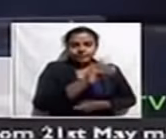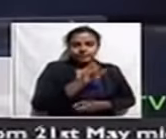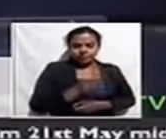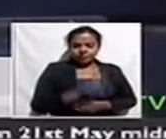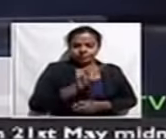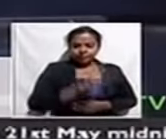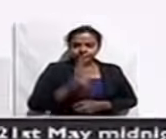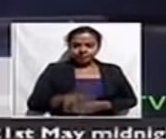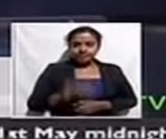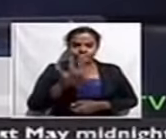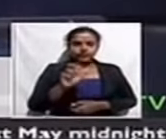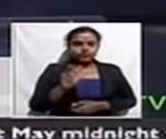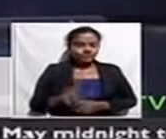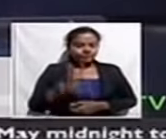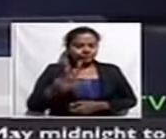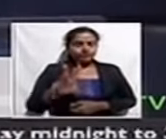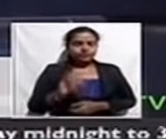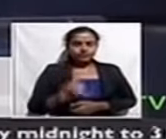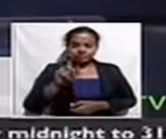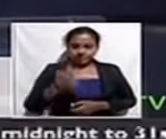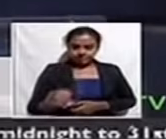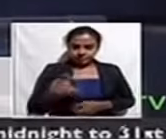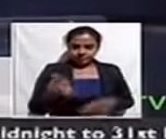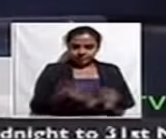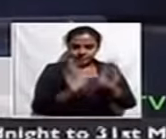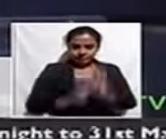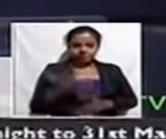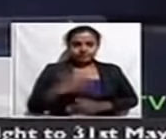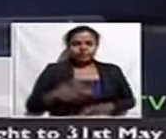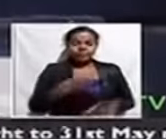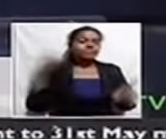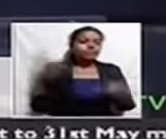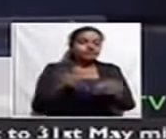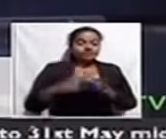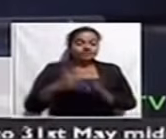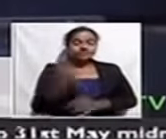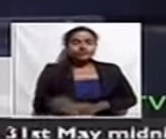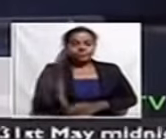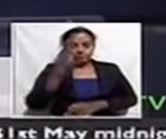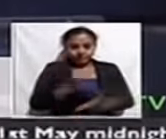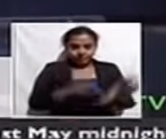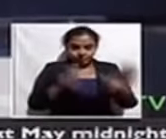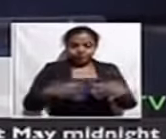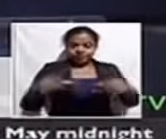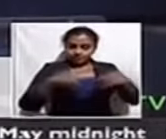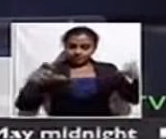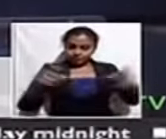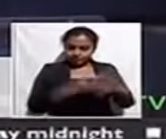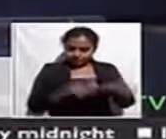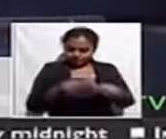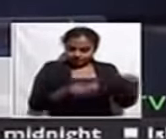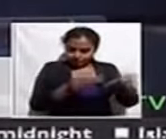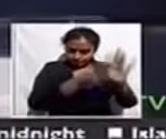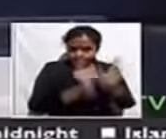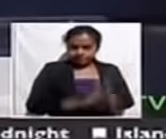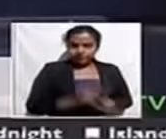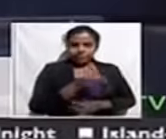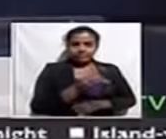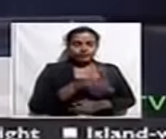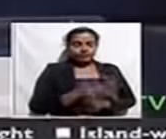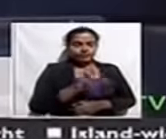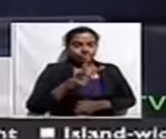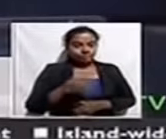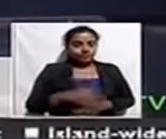01335910. On the 12th of December 2014, by the cheque bearing the number 981321, 40 million rupees from this account